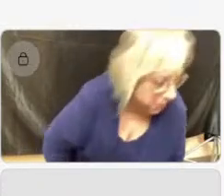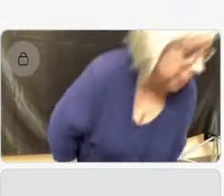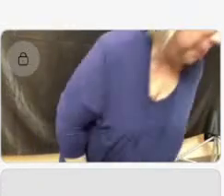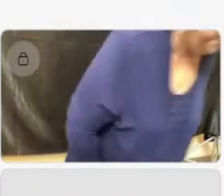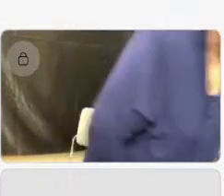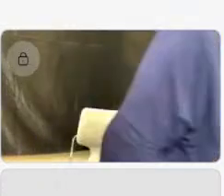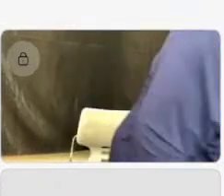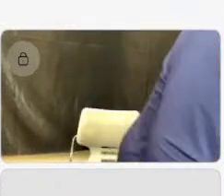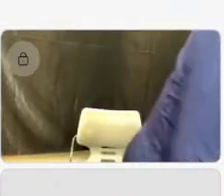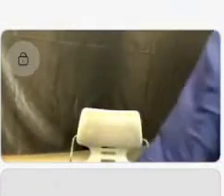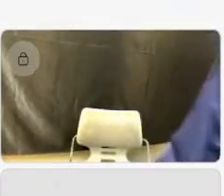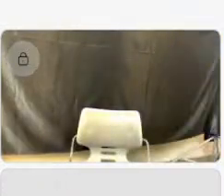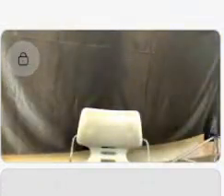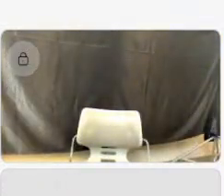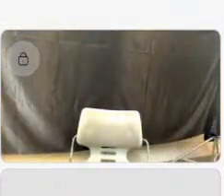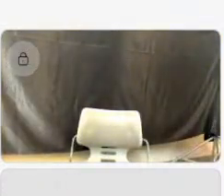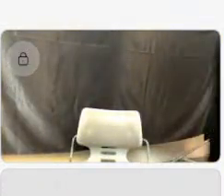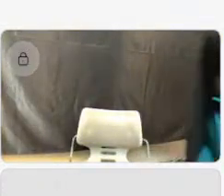I'm Lewis McDonald.